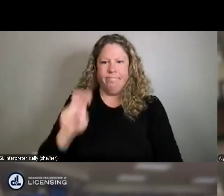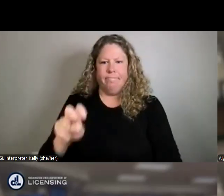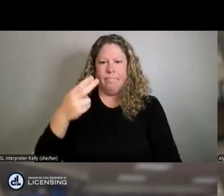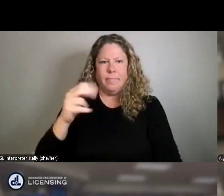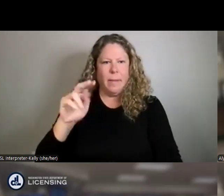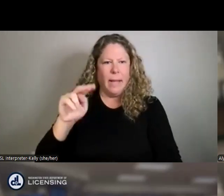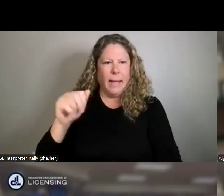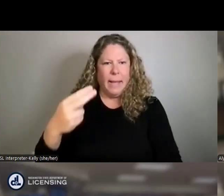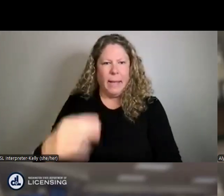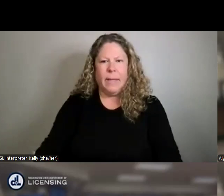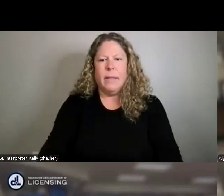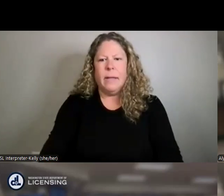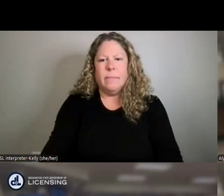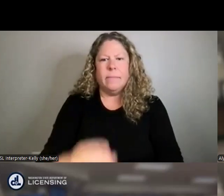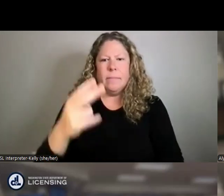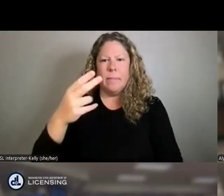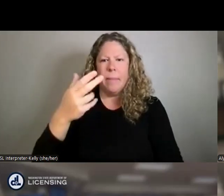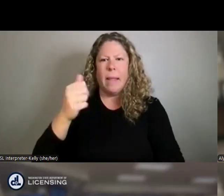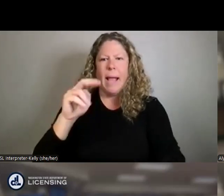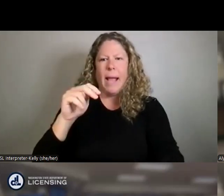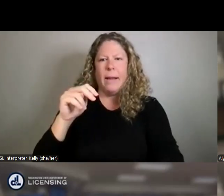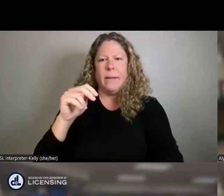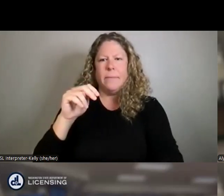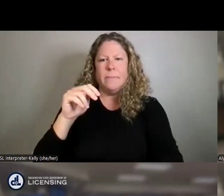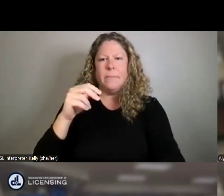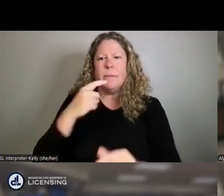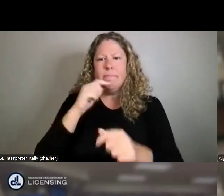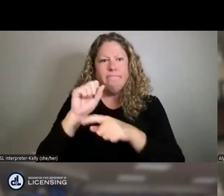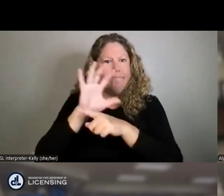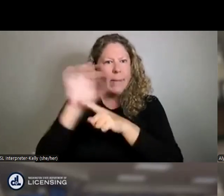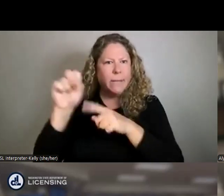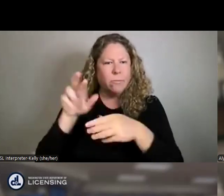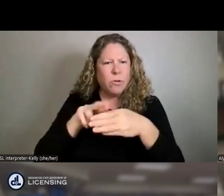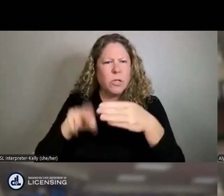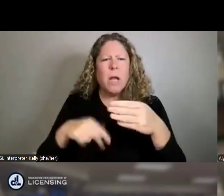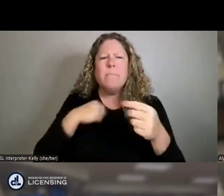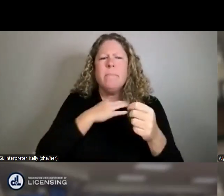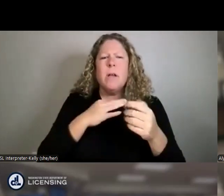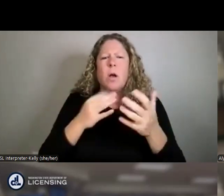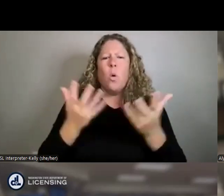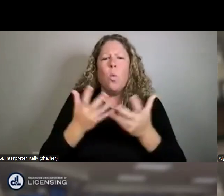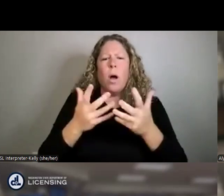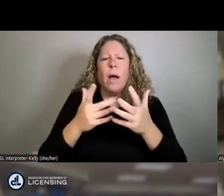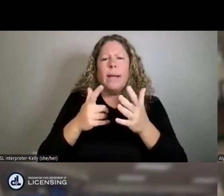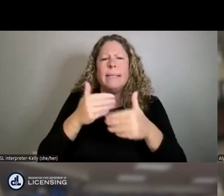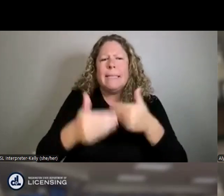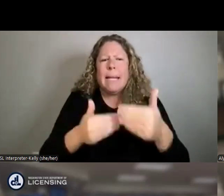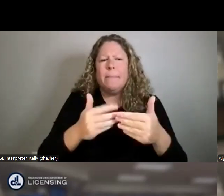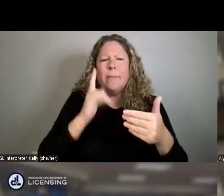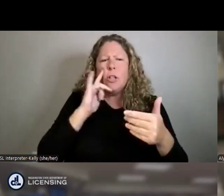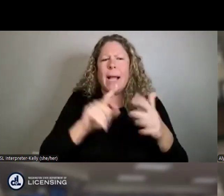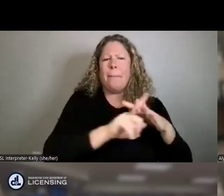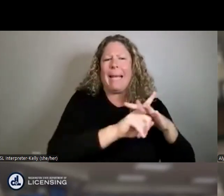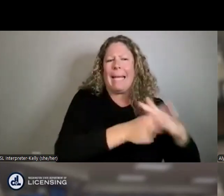lot of us. Hannah says, these are amazing results. I'd love to know what steps you took at the beginning of this effort to set yourselves up